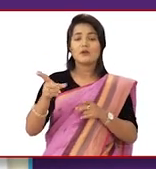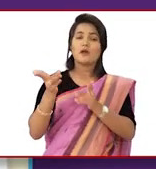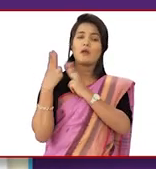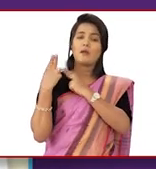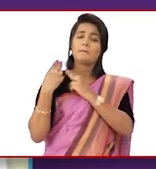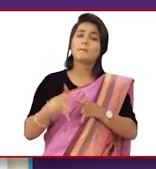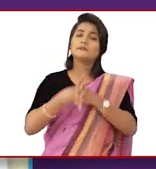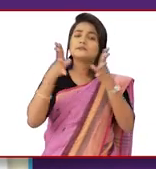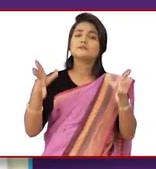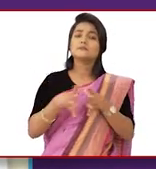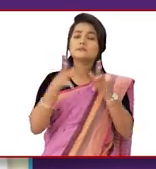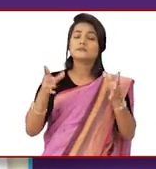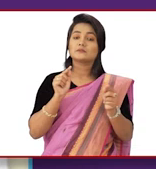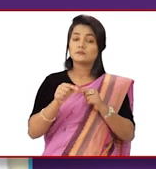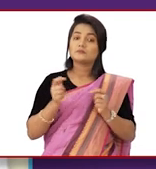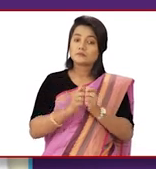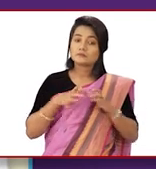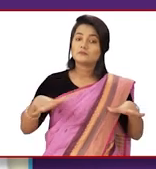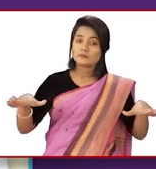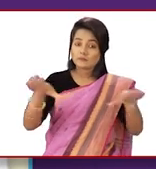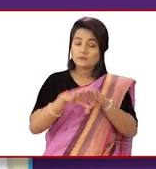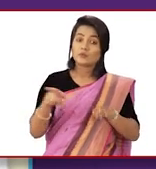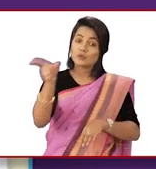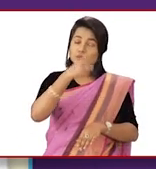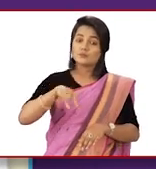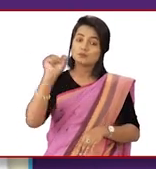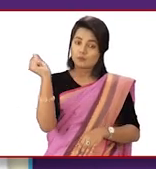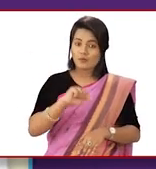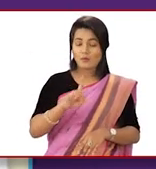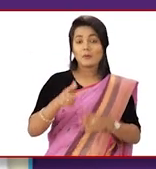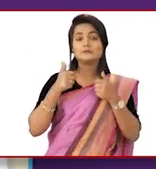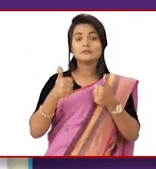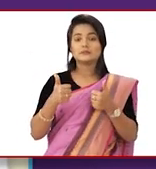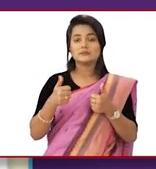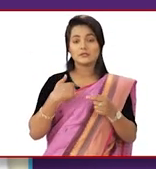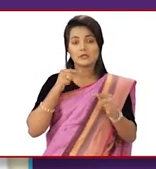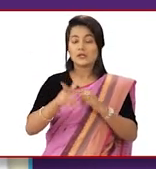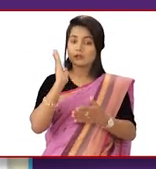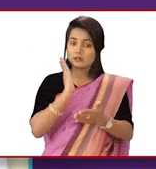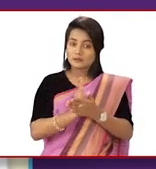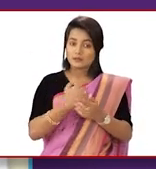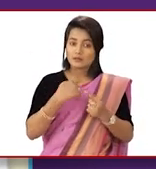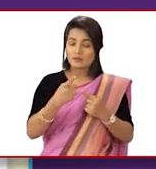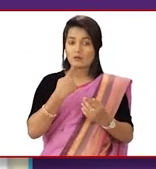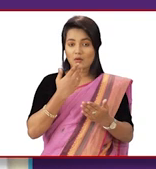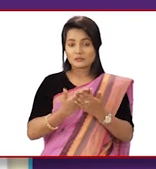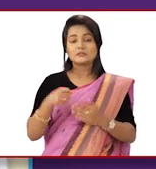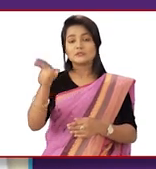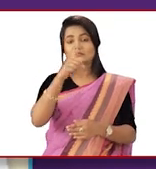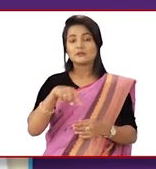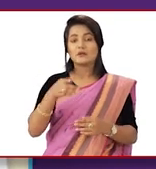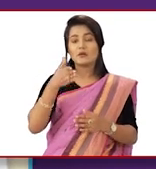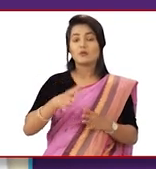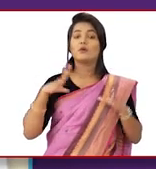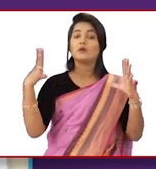responsibilities. And I think an equal world is a better world for everyone. So I, the ending thought that I'll probably share with everyone is,